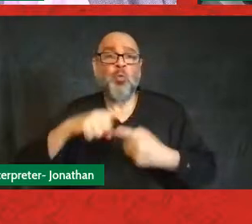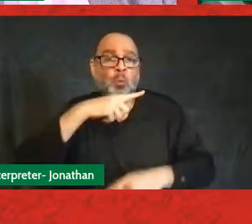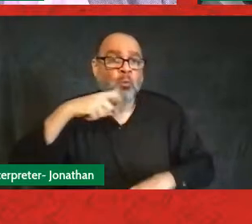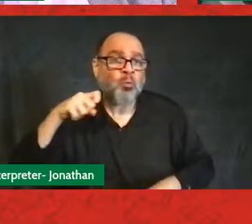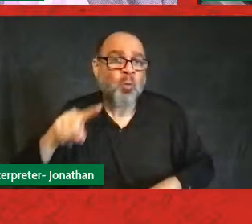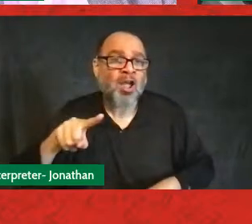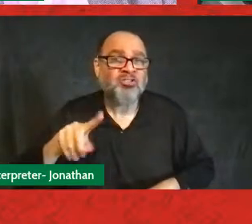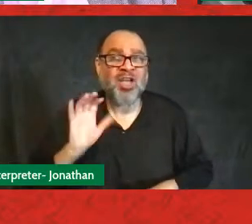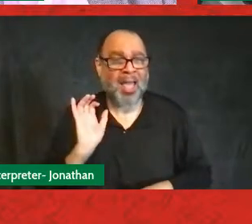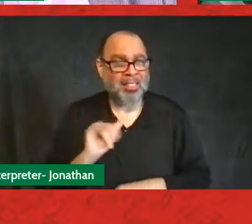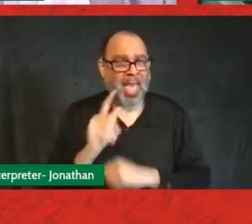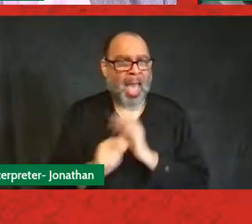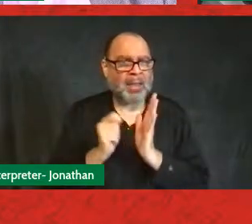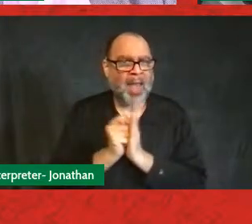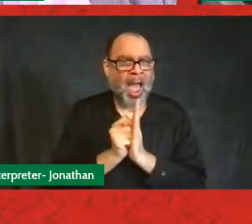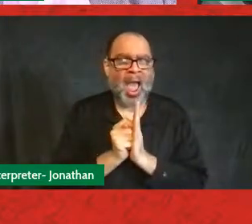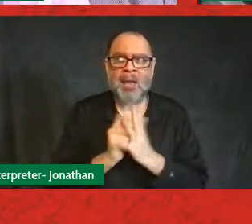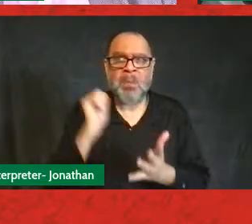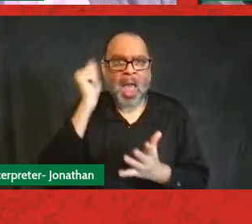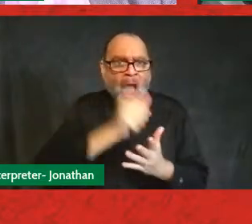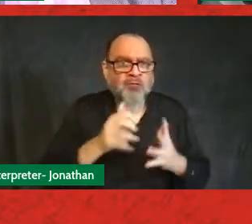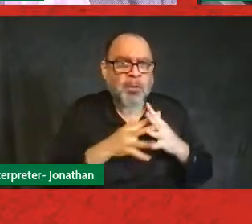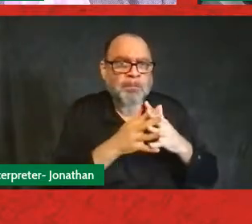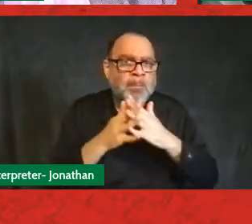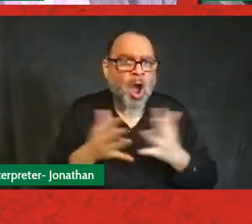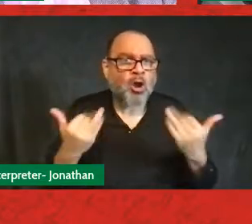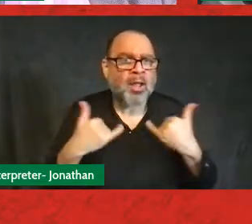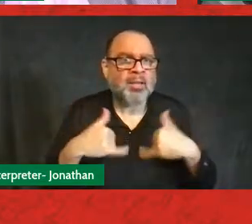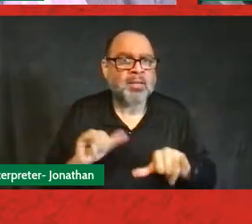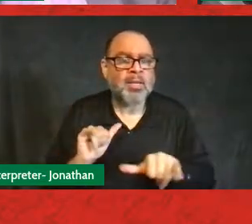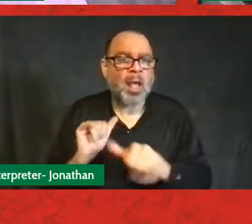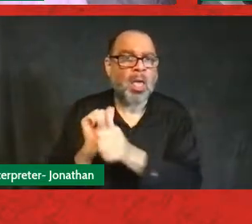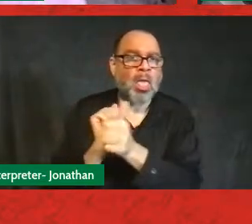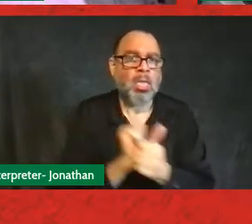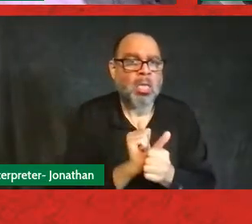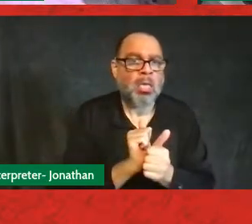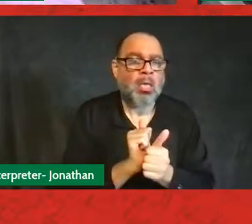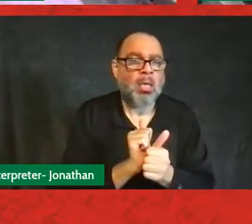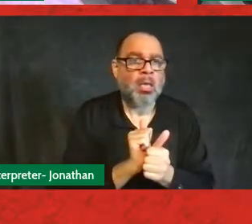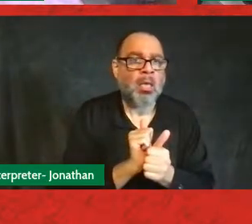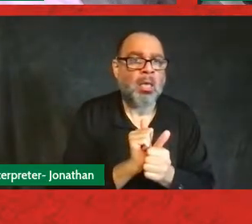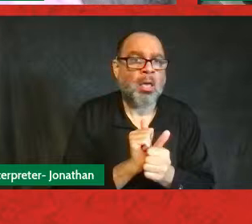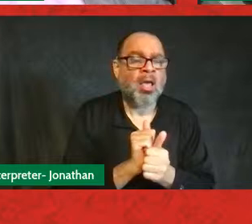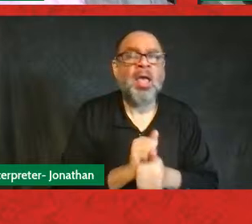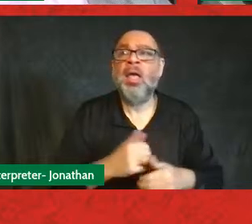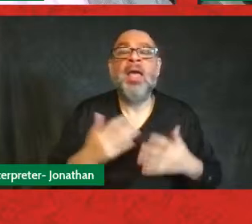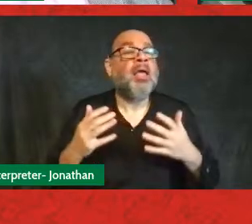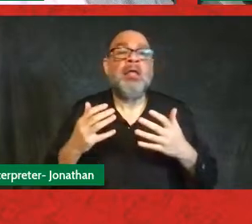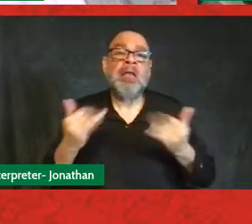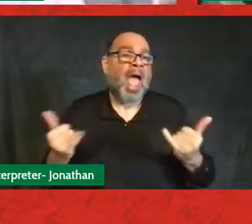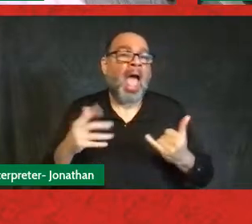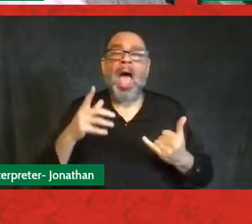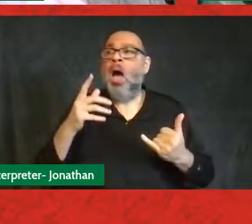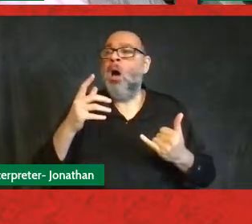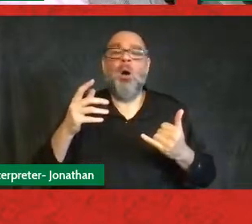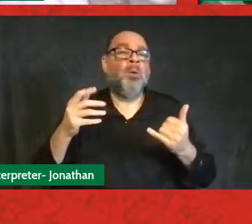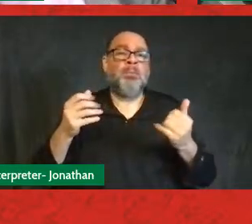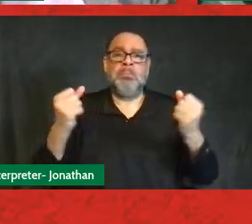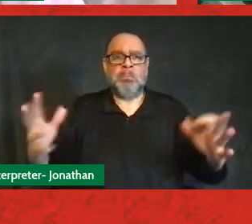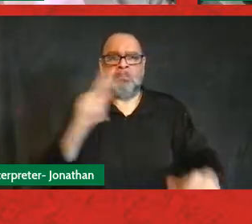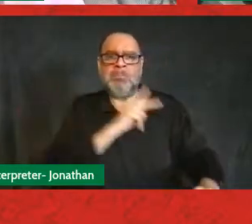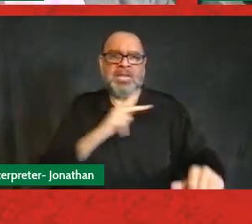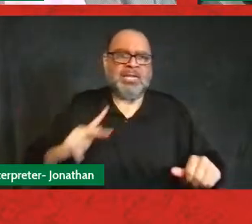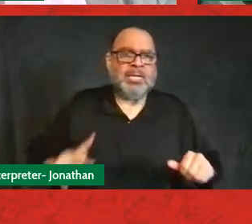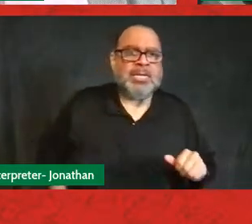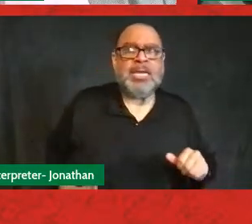African Americans are still enslaved. And he's making this decision that he's going to come back and perform in the United States after he's been decorated by all these kings and emperors